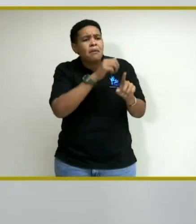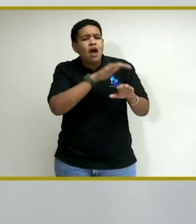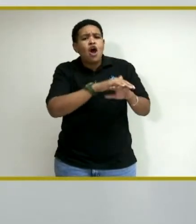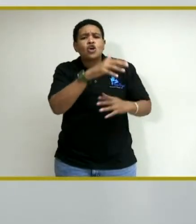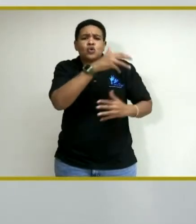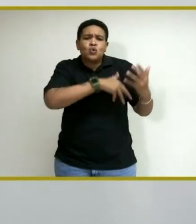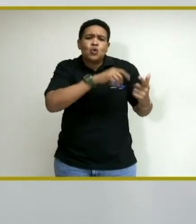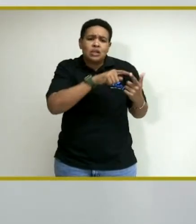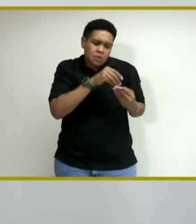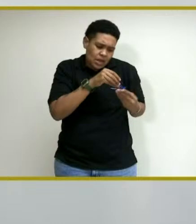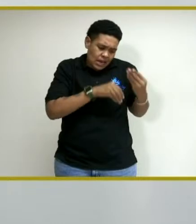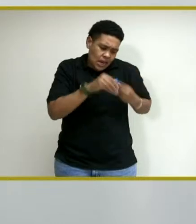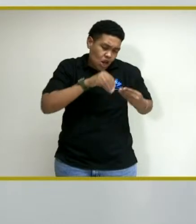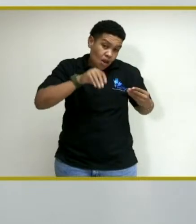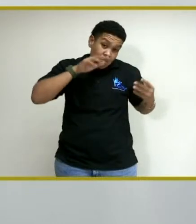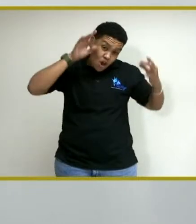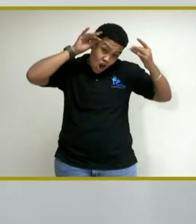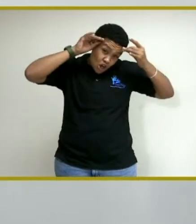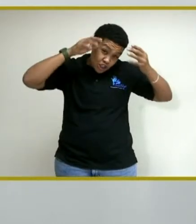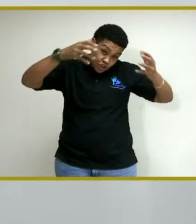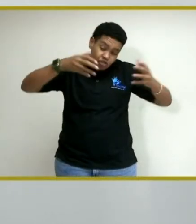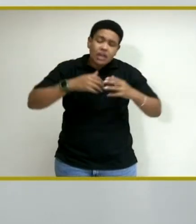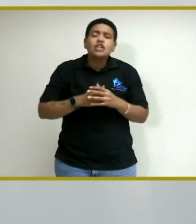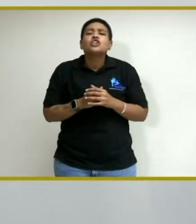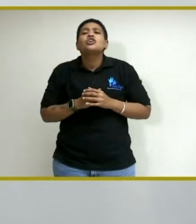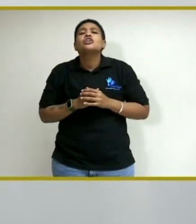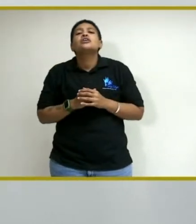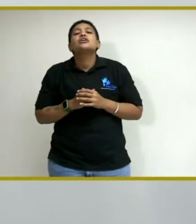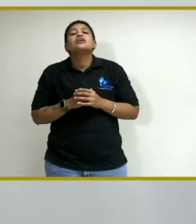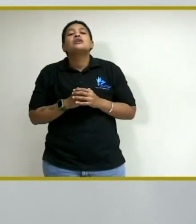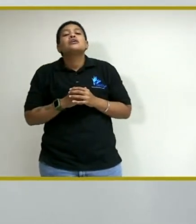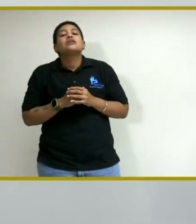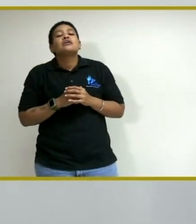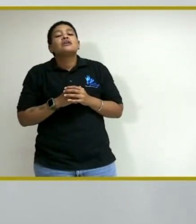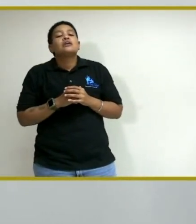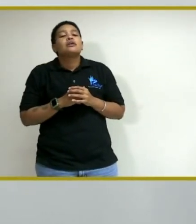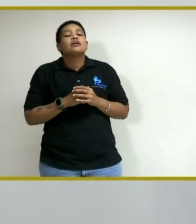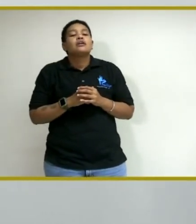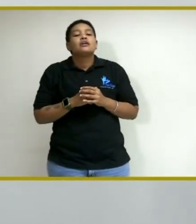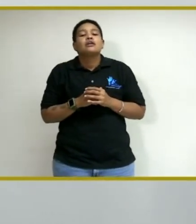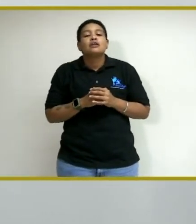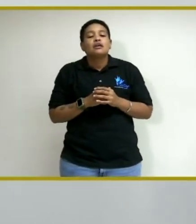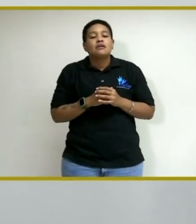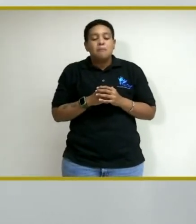and economic considerations, that the underlying